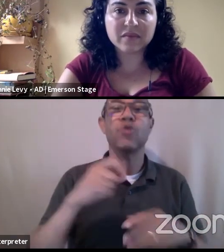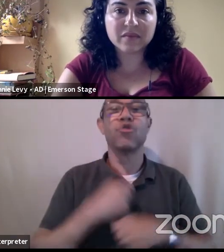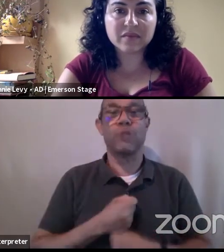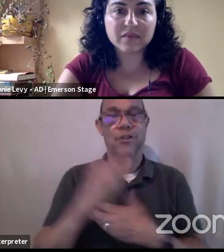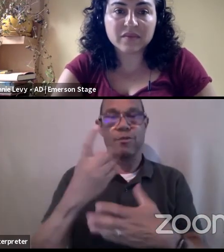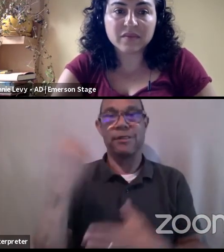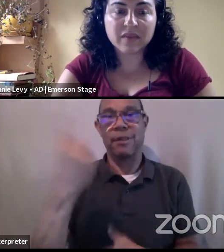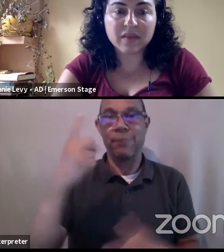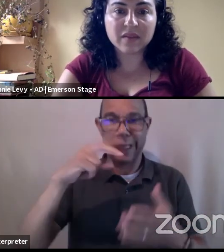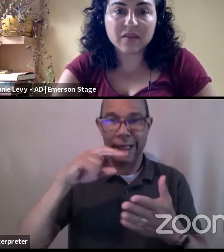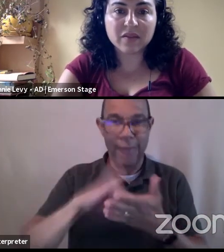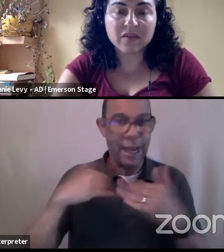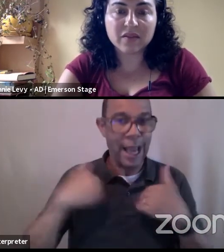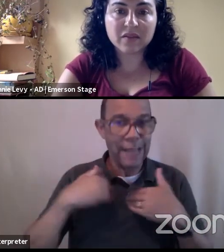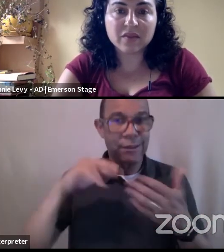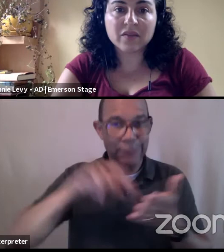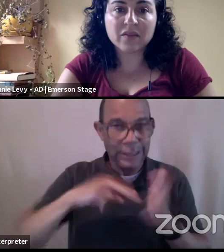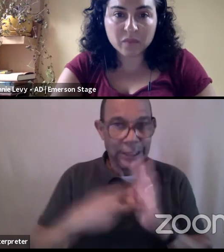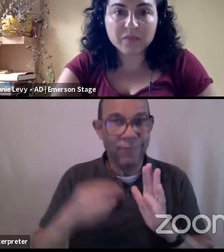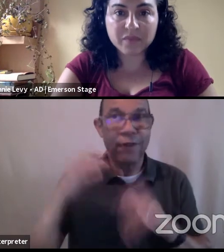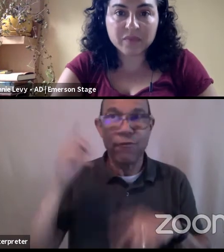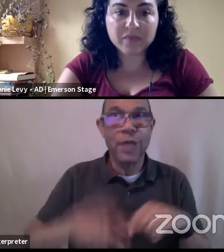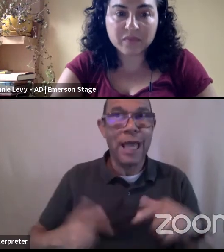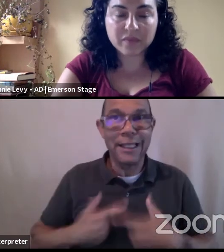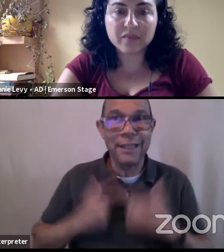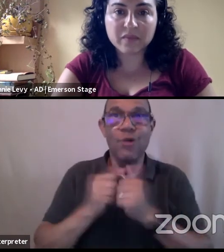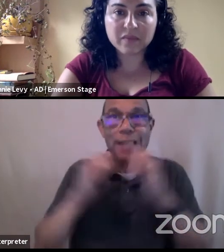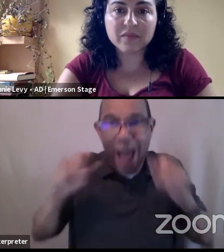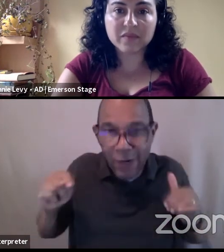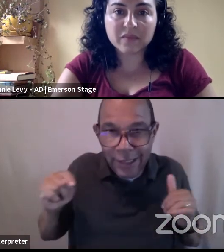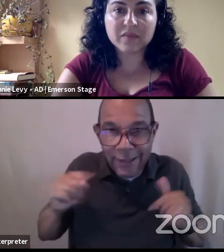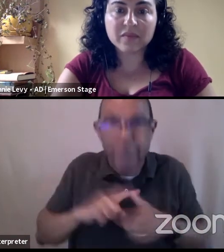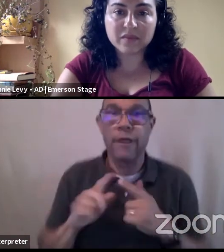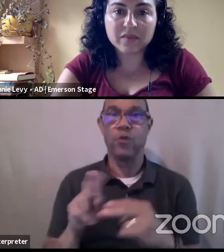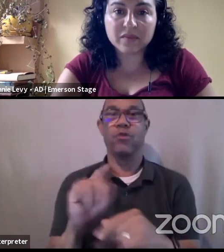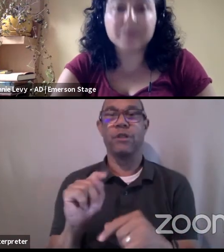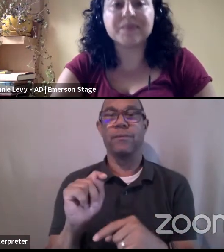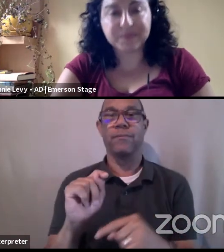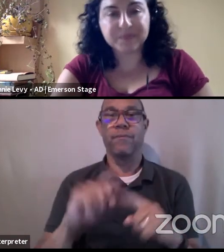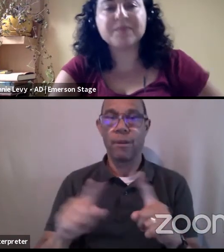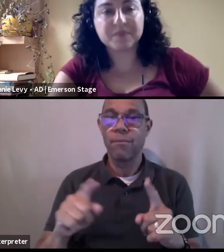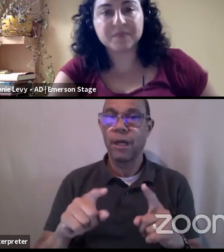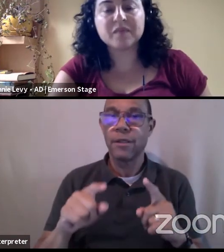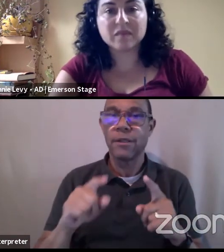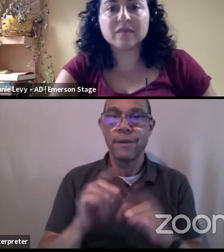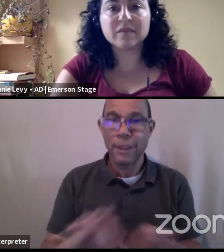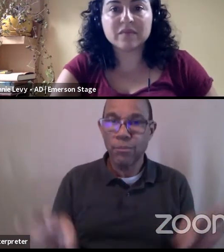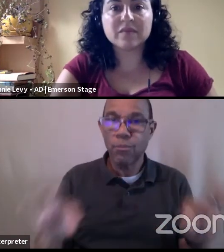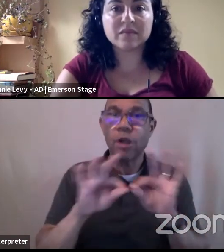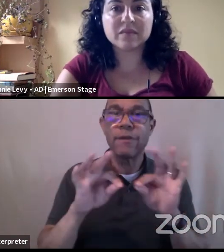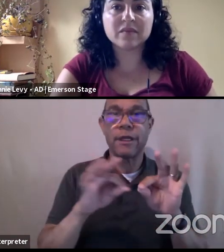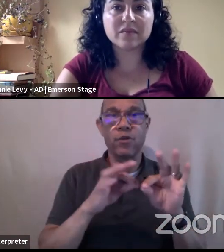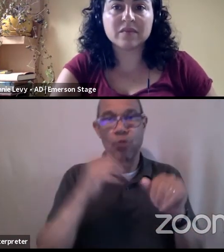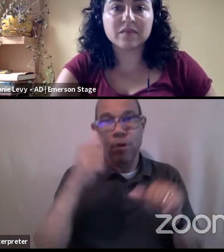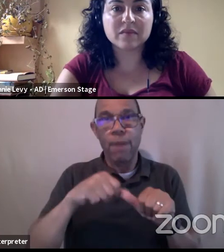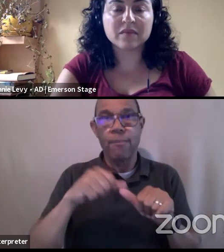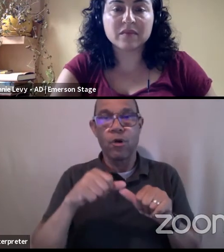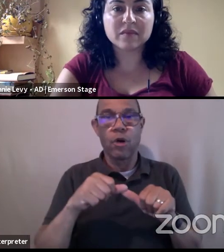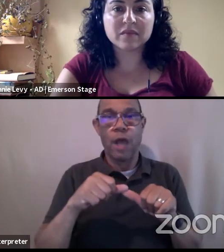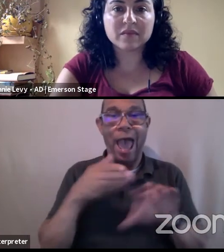if you cannot live without it, then you should use it. But the takeaway is in the flexibility, is in the approach, is in,